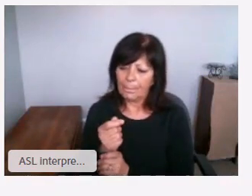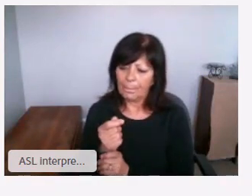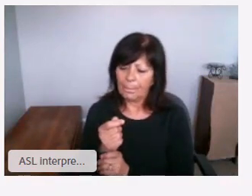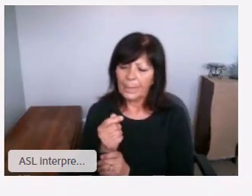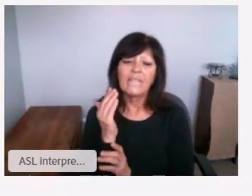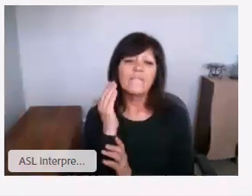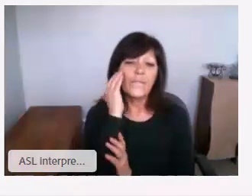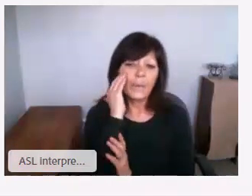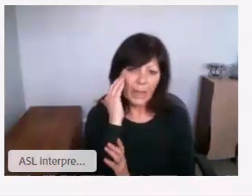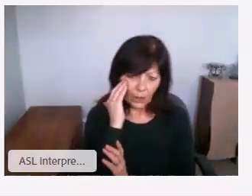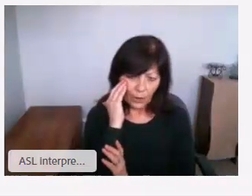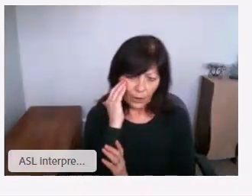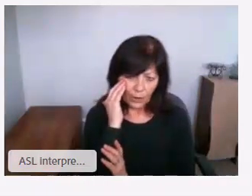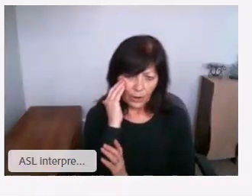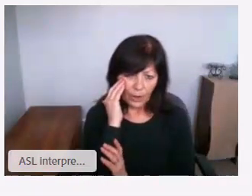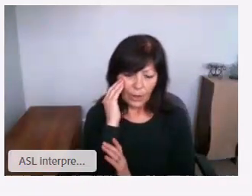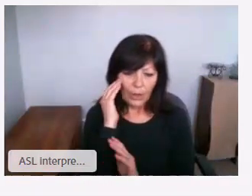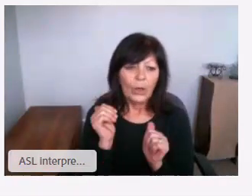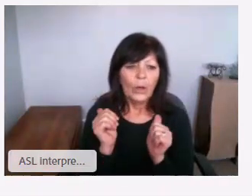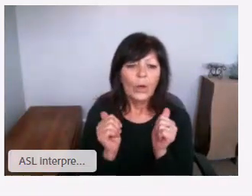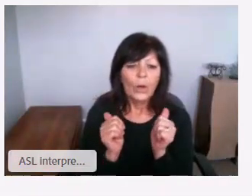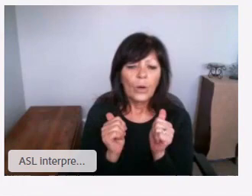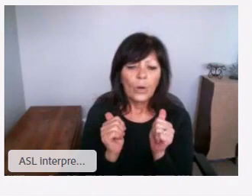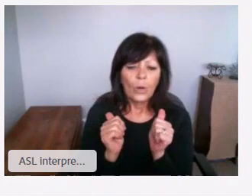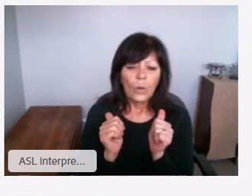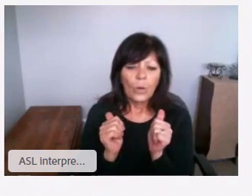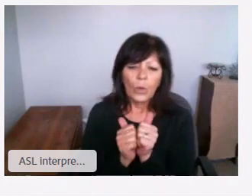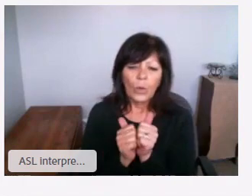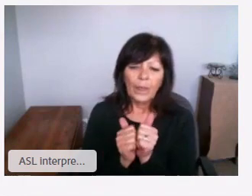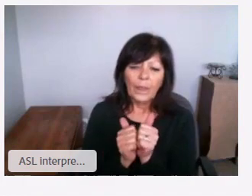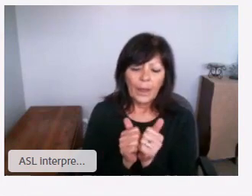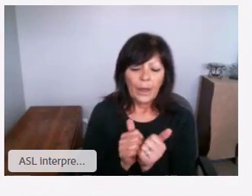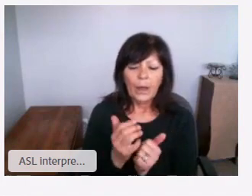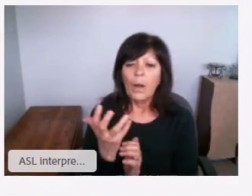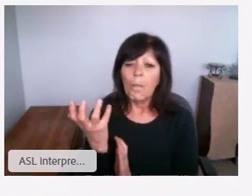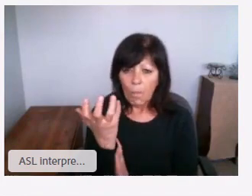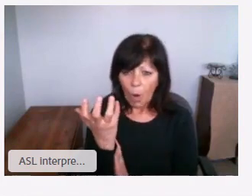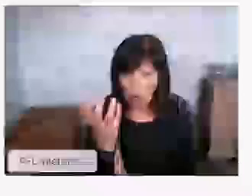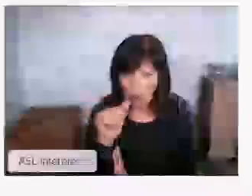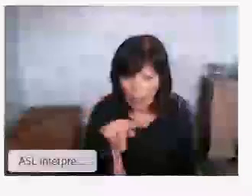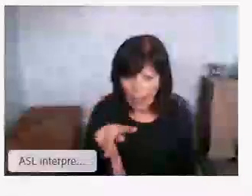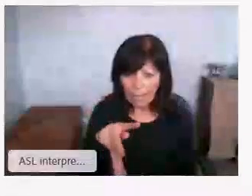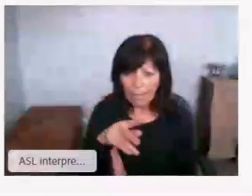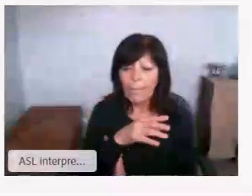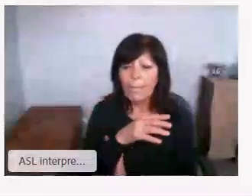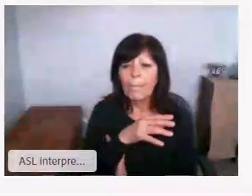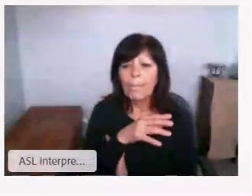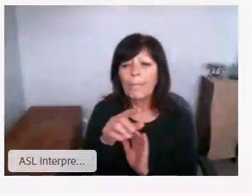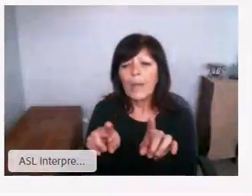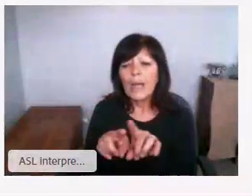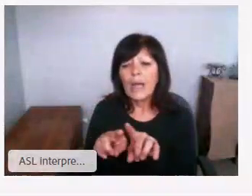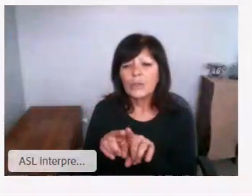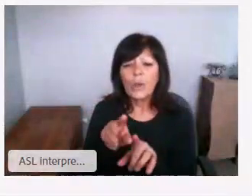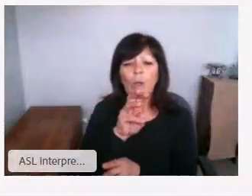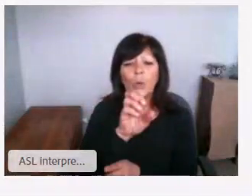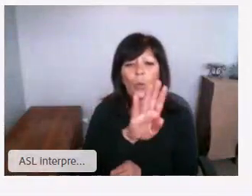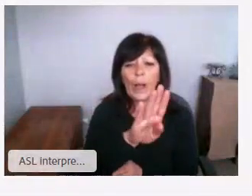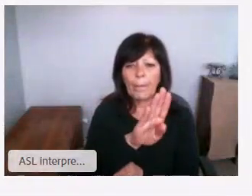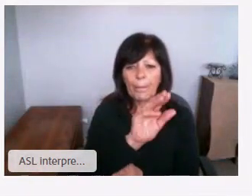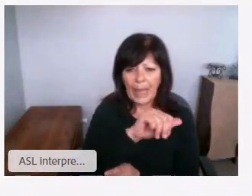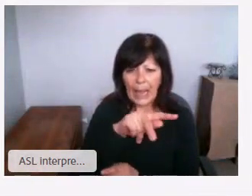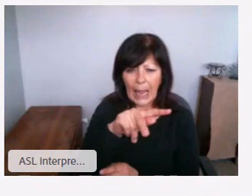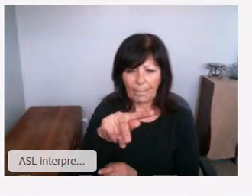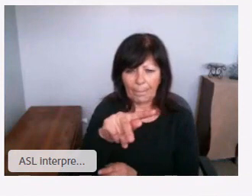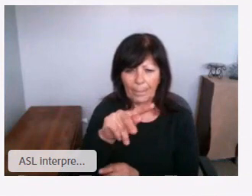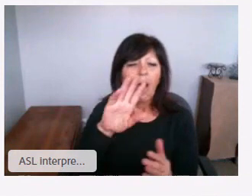familiar with both the mobile app as well as the web app, all